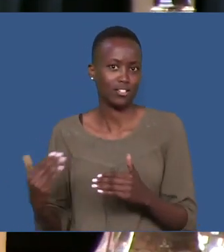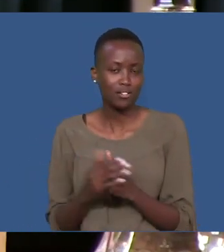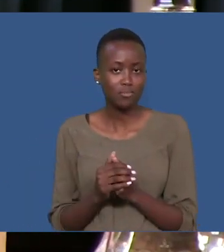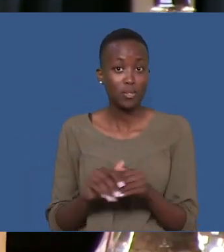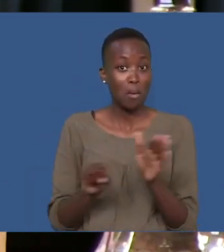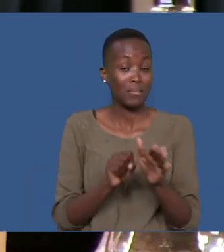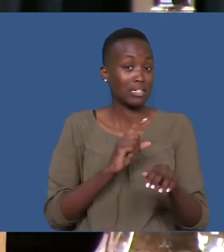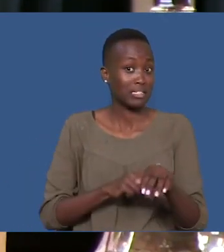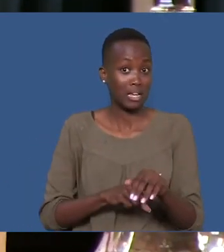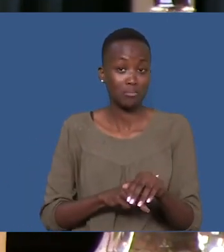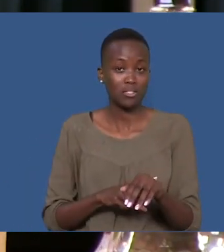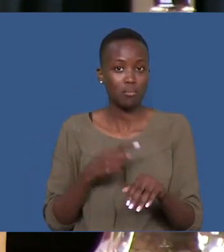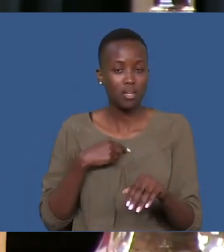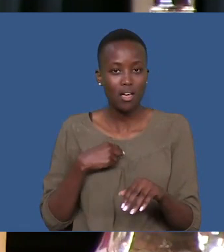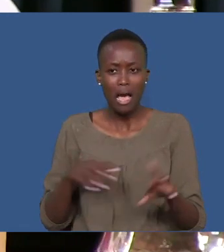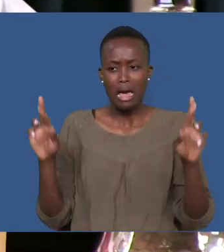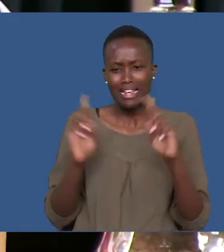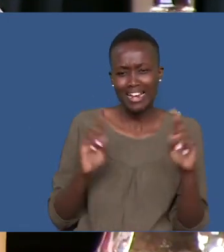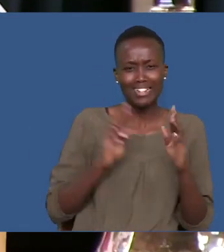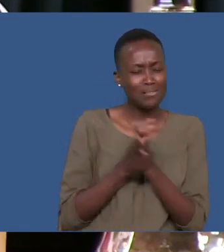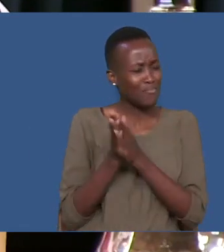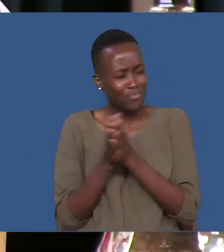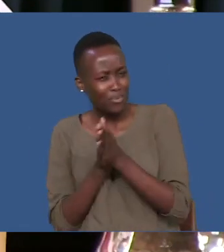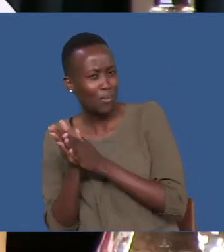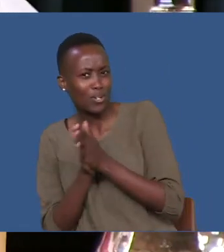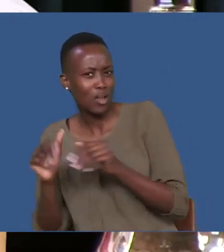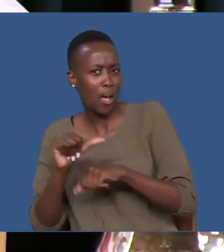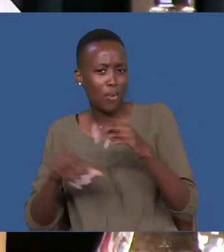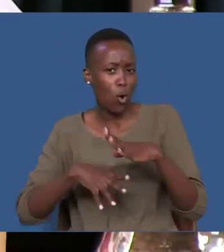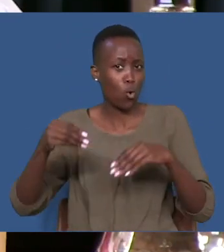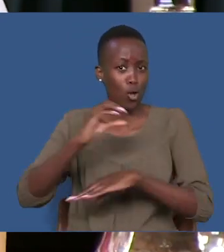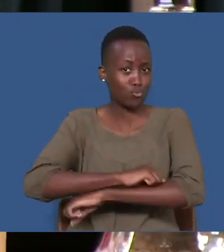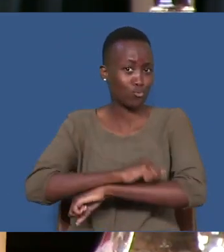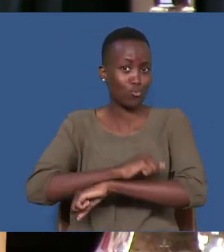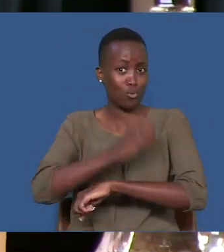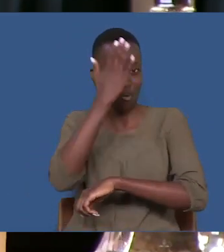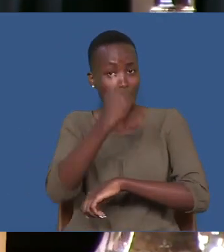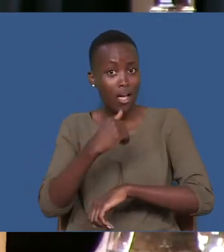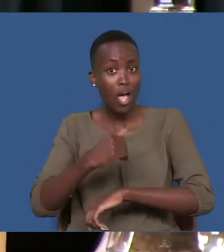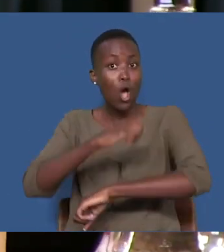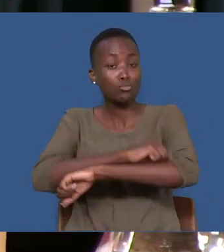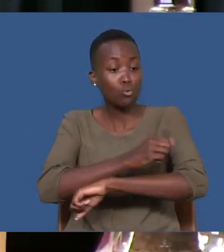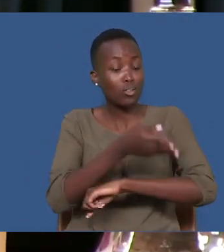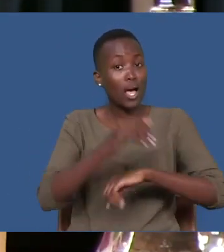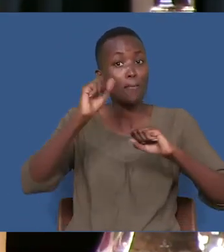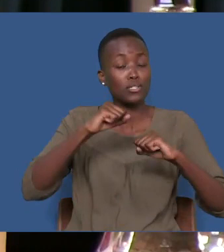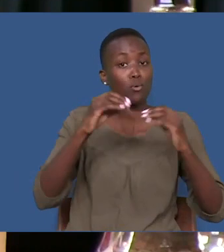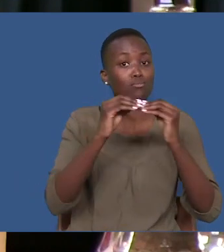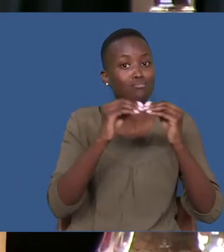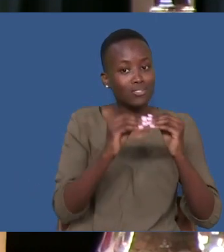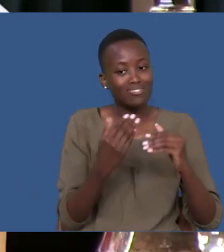Most of the time as a teens minister, I'll be looking forward to going to schools, because that is where I'm going to meet with them at